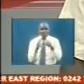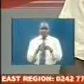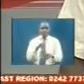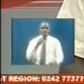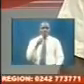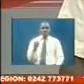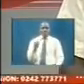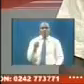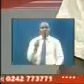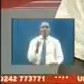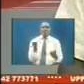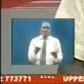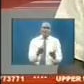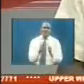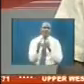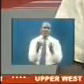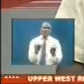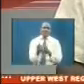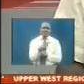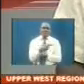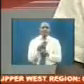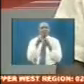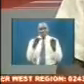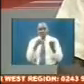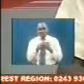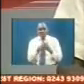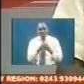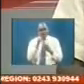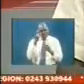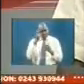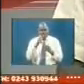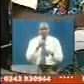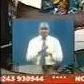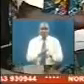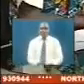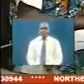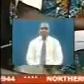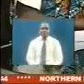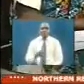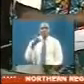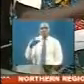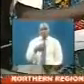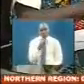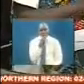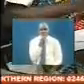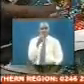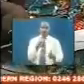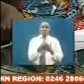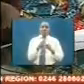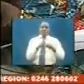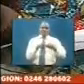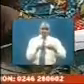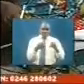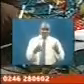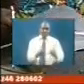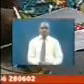Ato Forson, has joined us in the studio to shed light on the proposed bailout. Thank you so much for joining me, sir. Thank you. Right. Now, before we get into